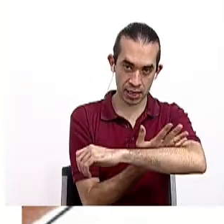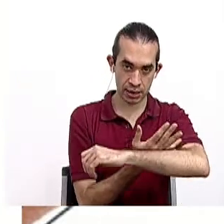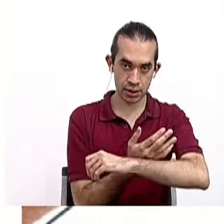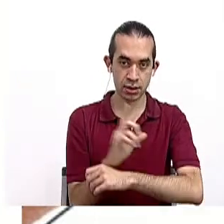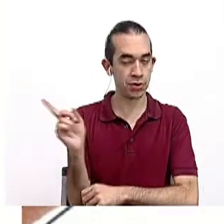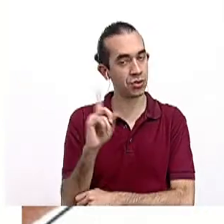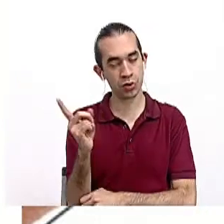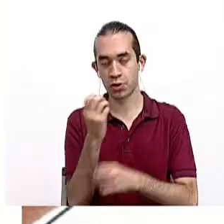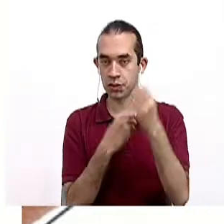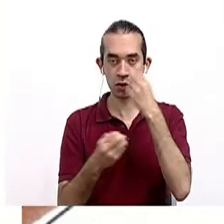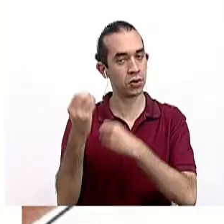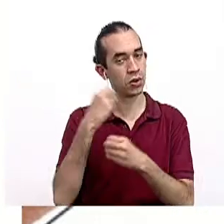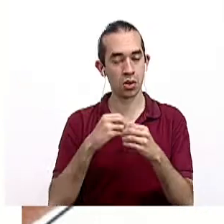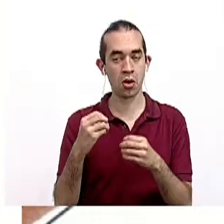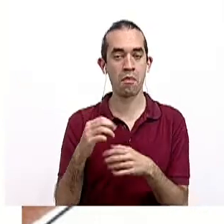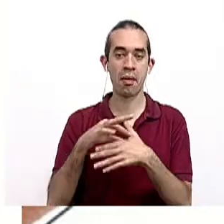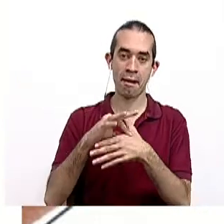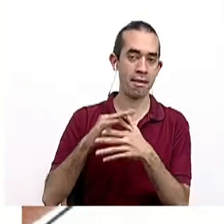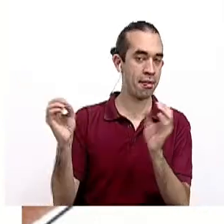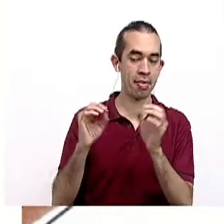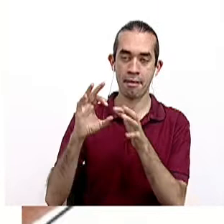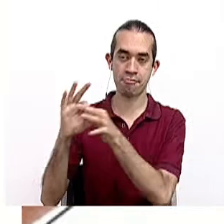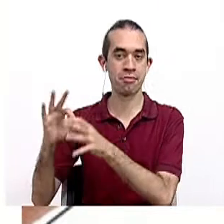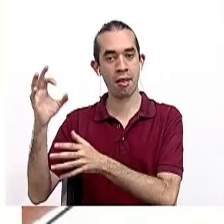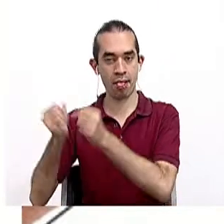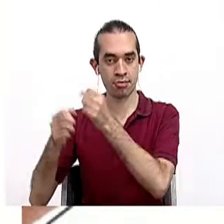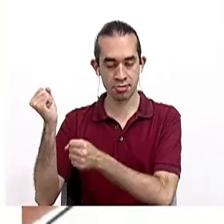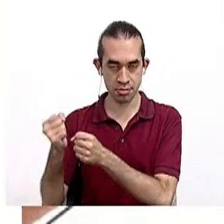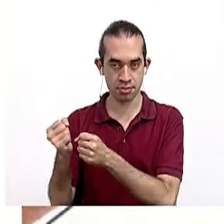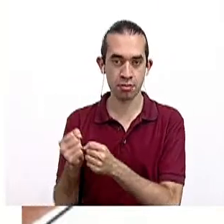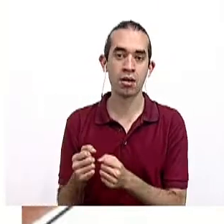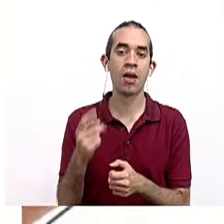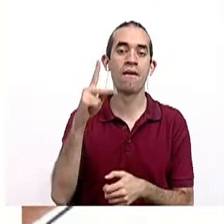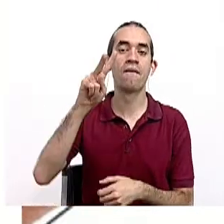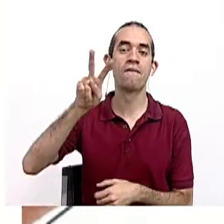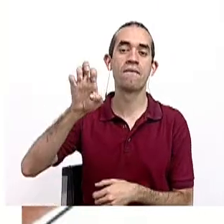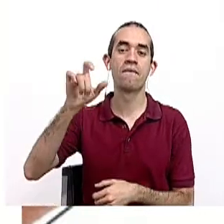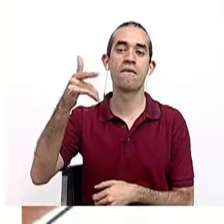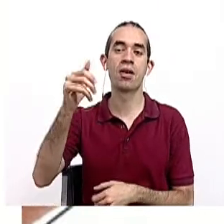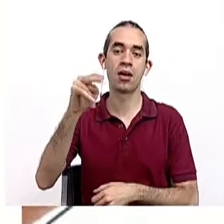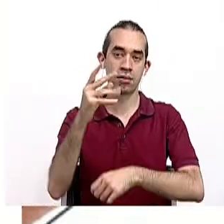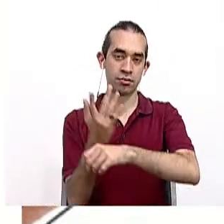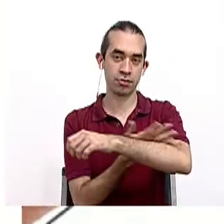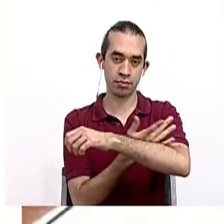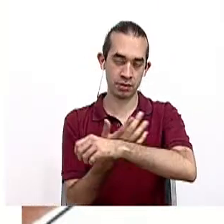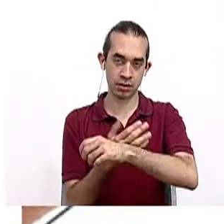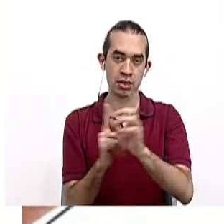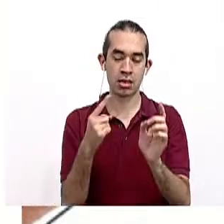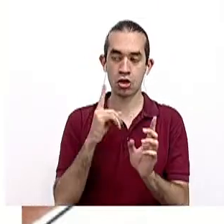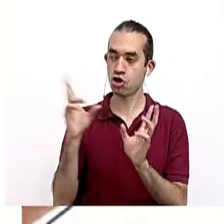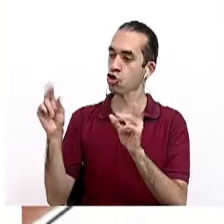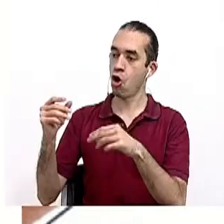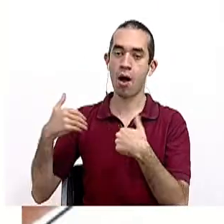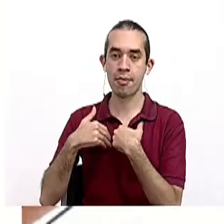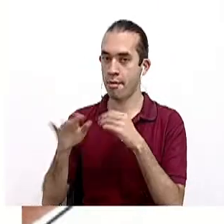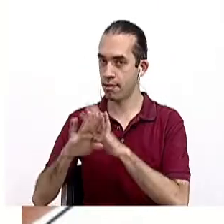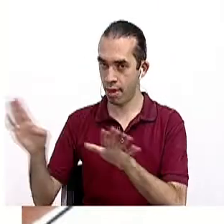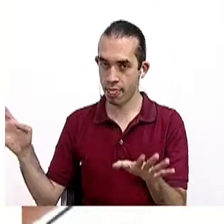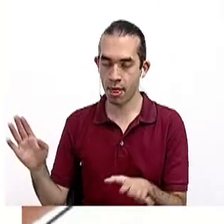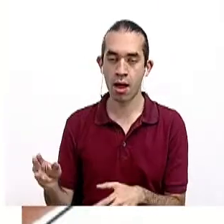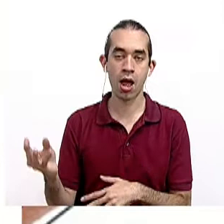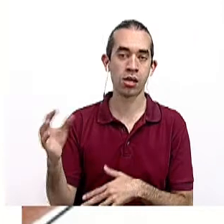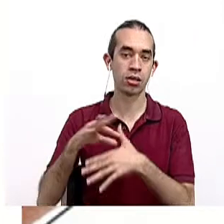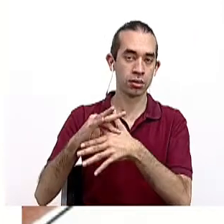any dairy products. So vegan is somebody who doesn't eat anything that comes from animals, nor meat or